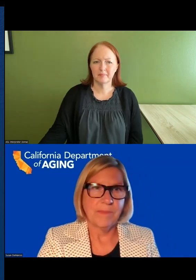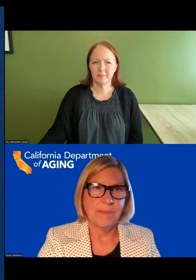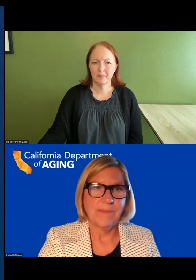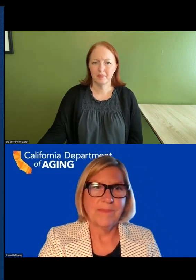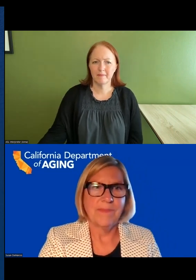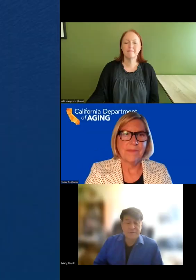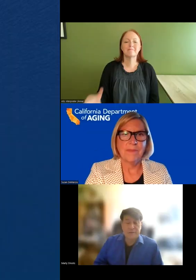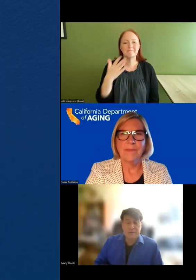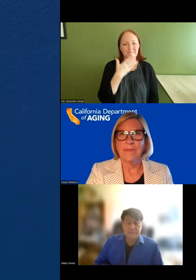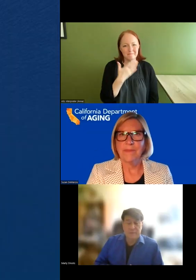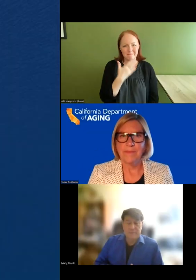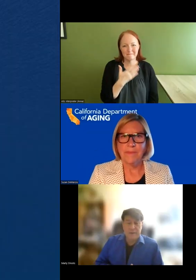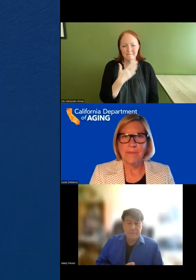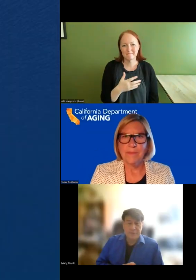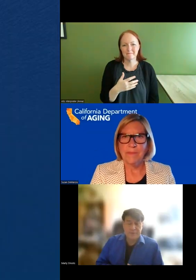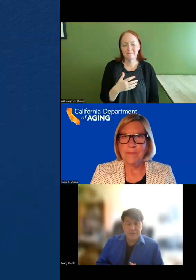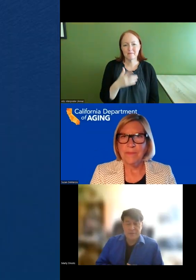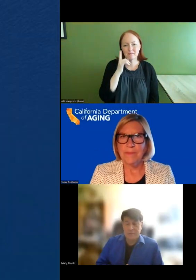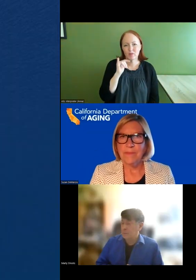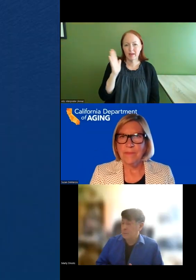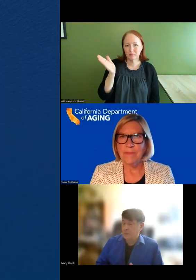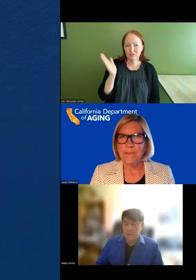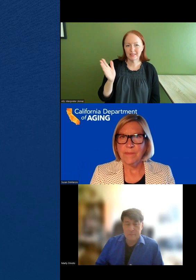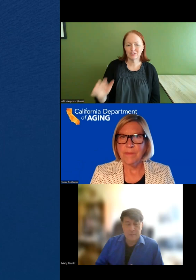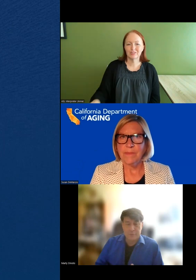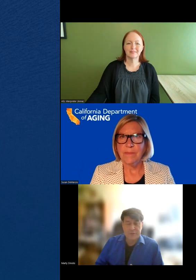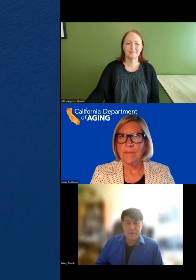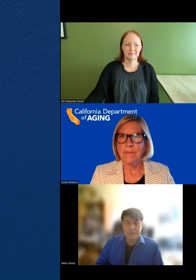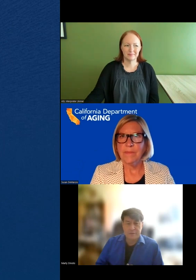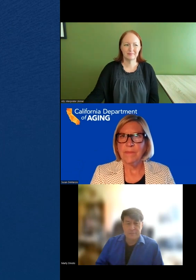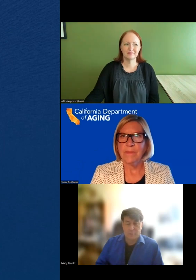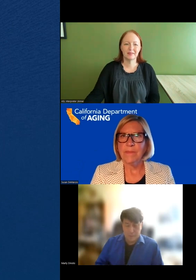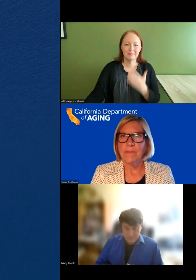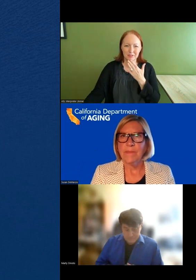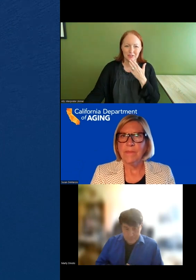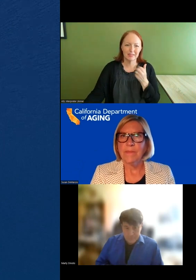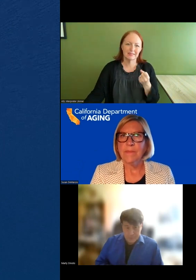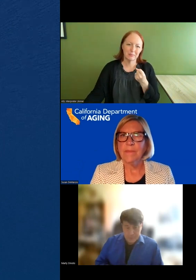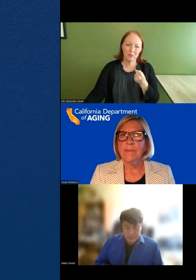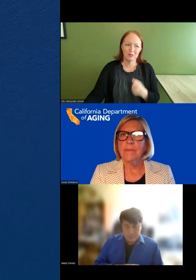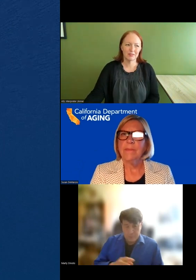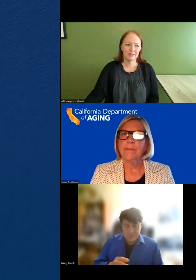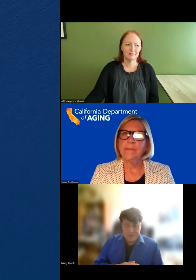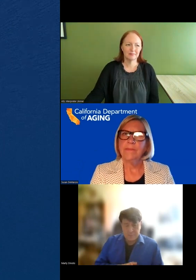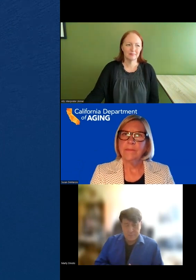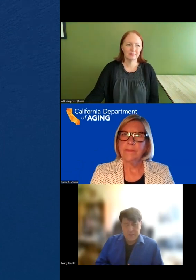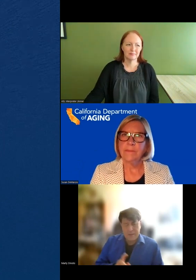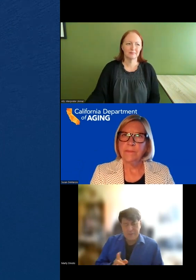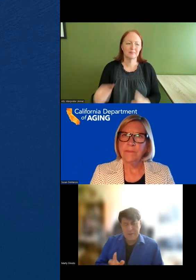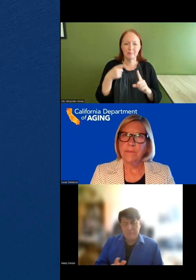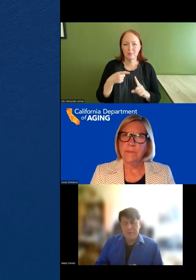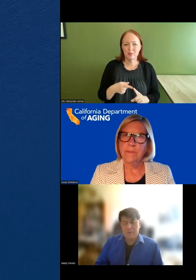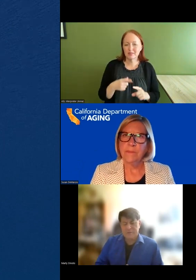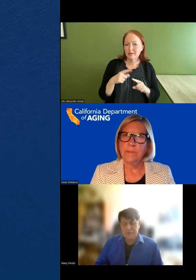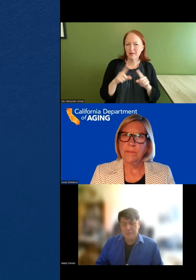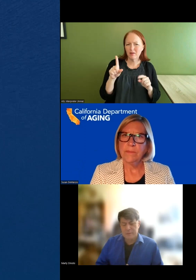Hi, thanks, for that presentation. I really appreciate it and support the points that were made.